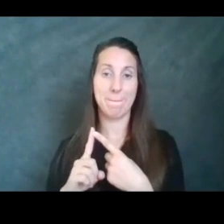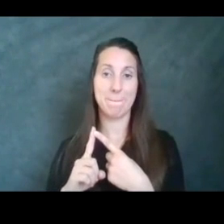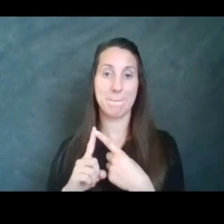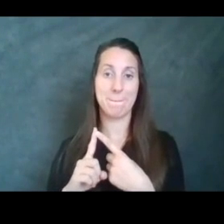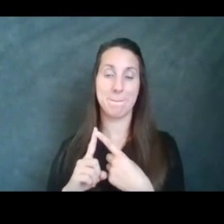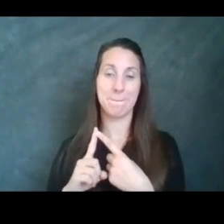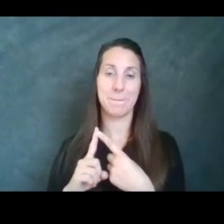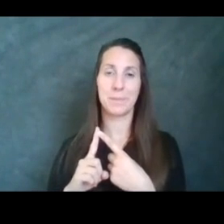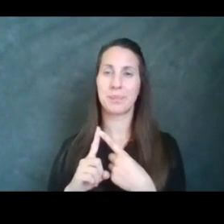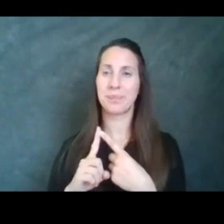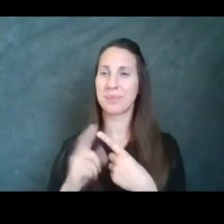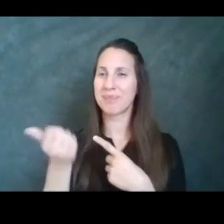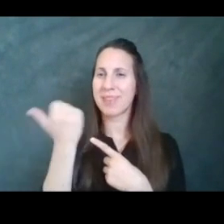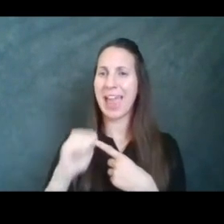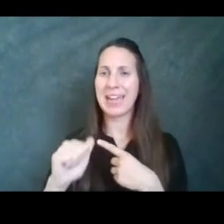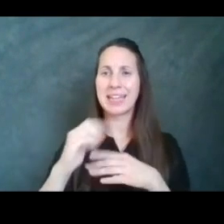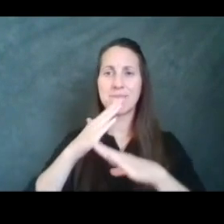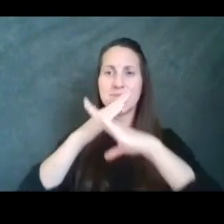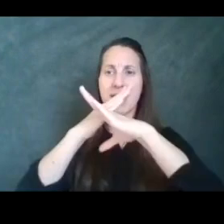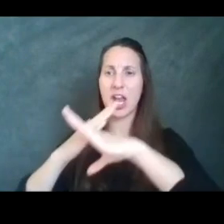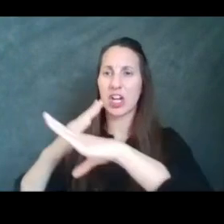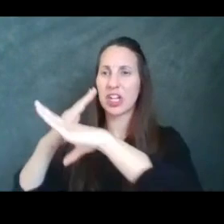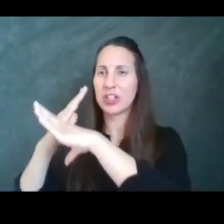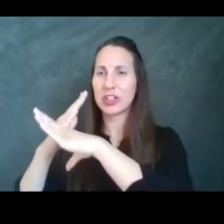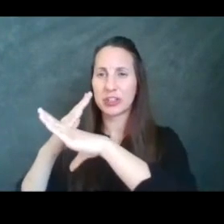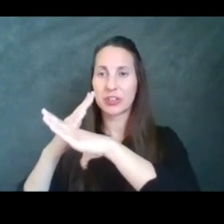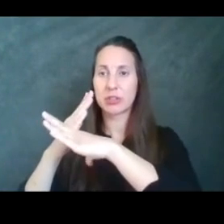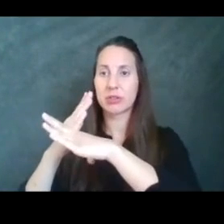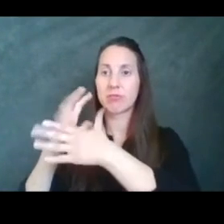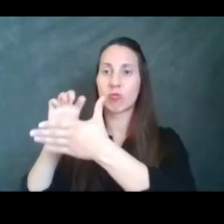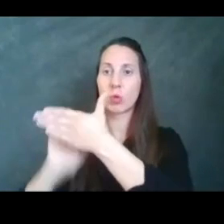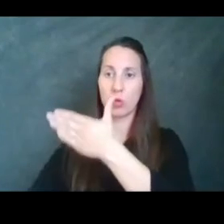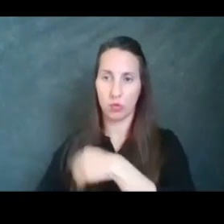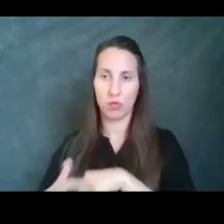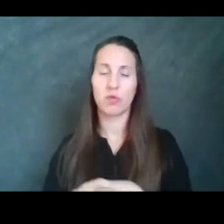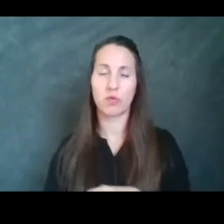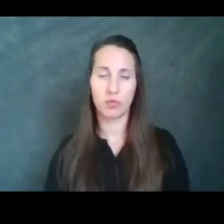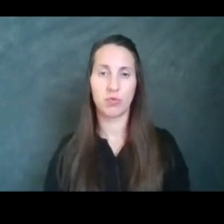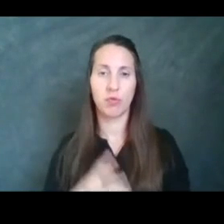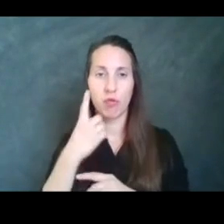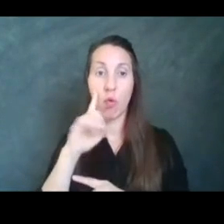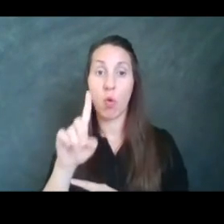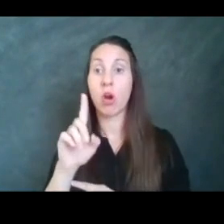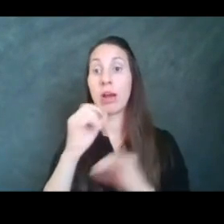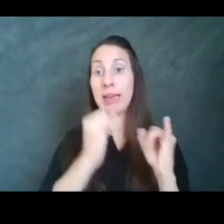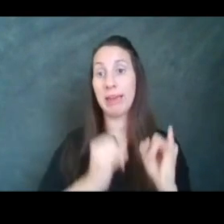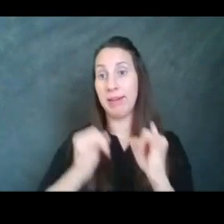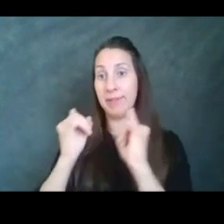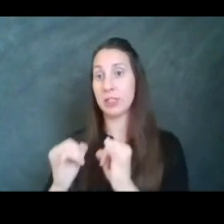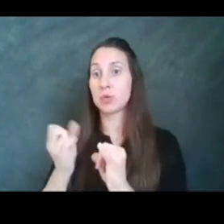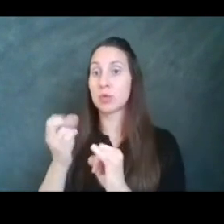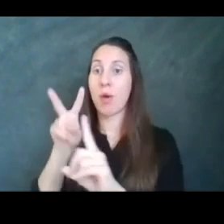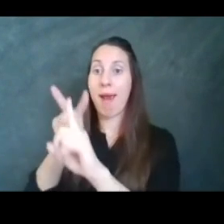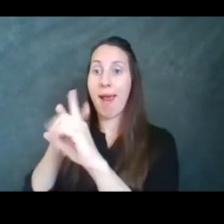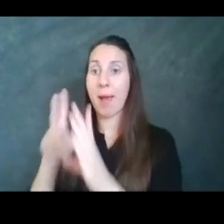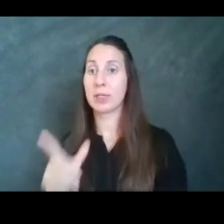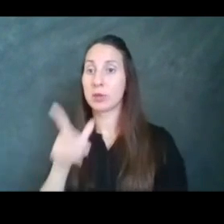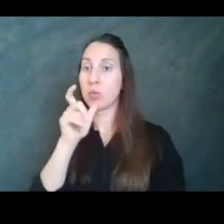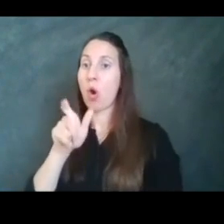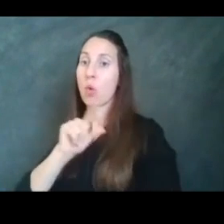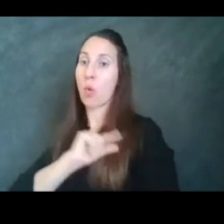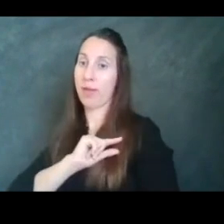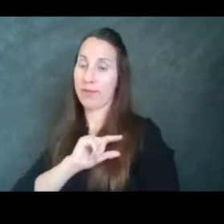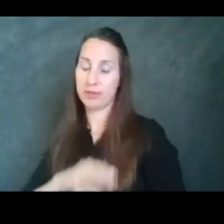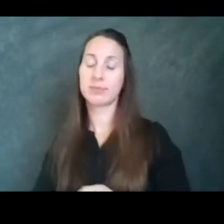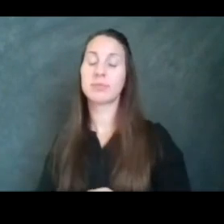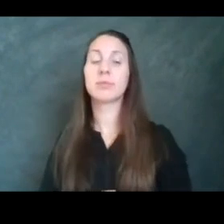to remove barriers for qualified applicants or employees with disabilities. So this applies